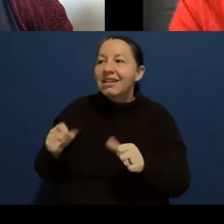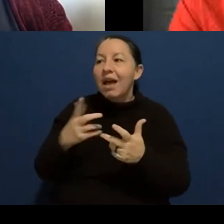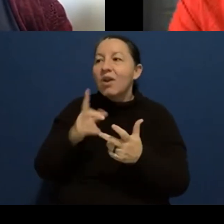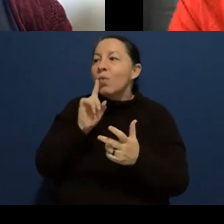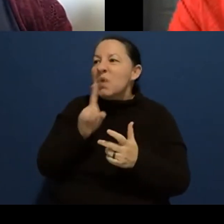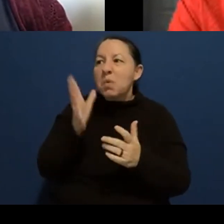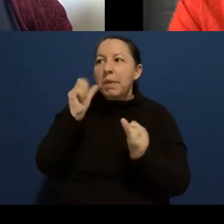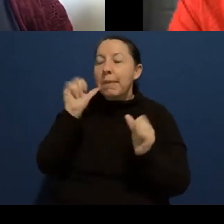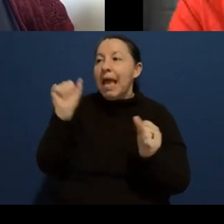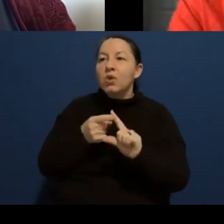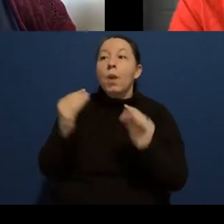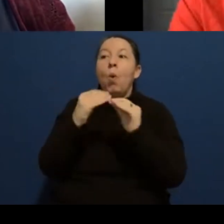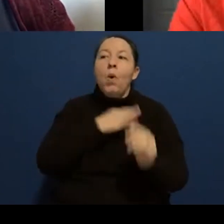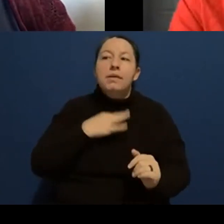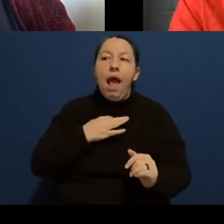amazing.